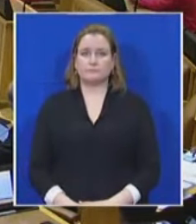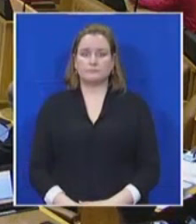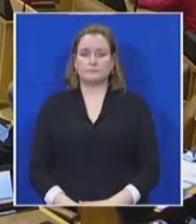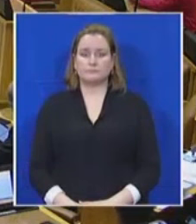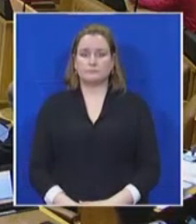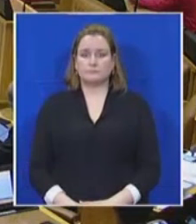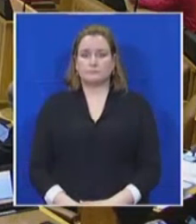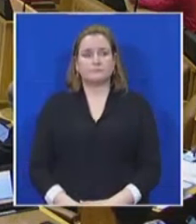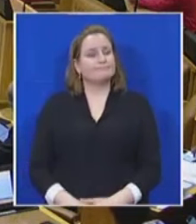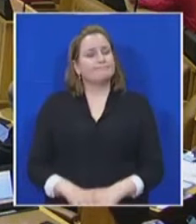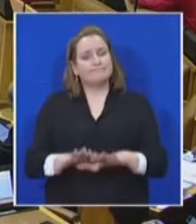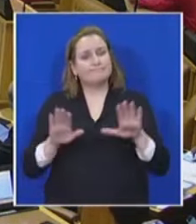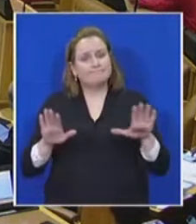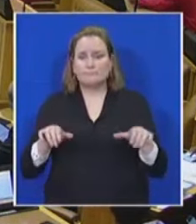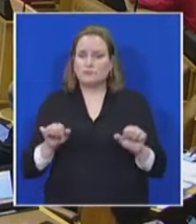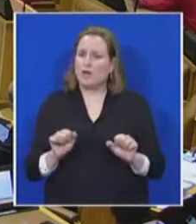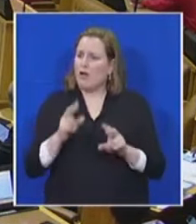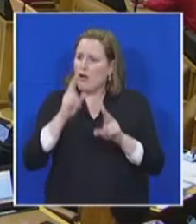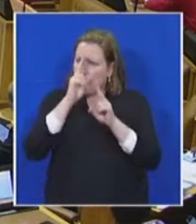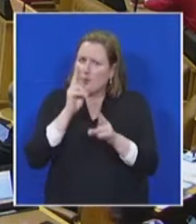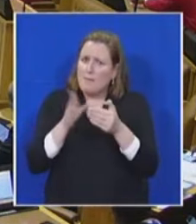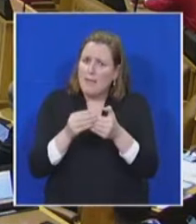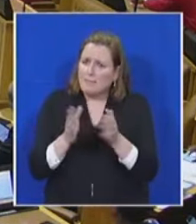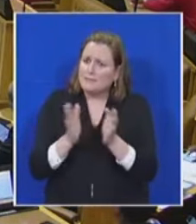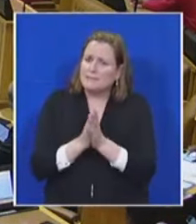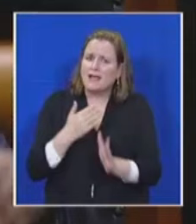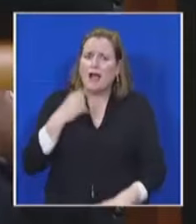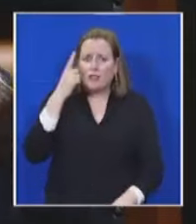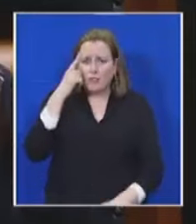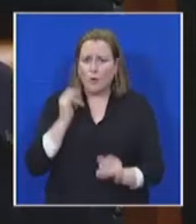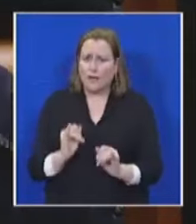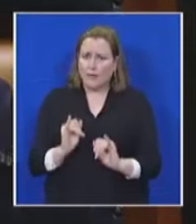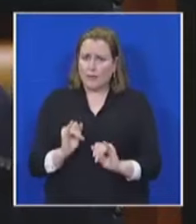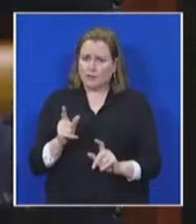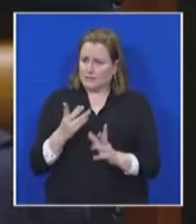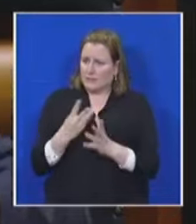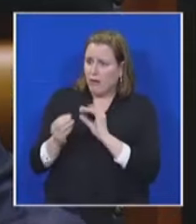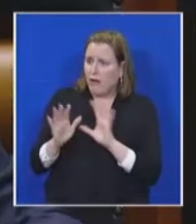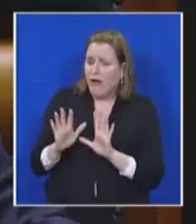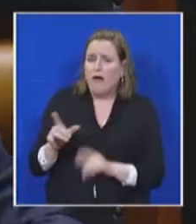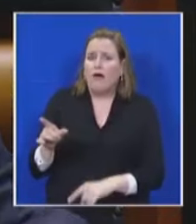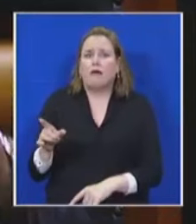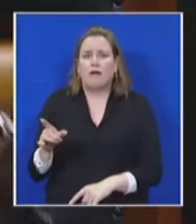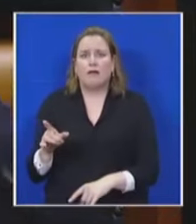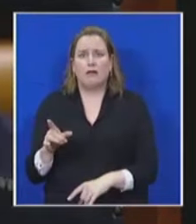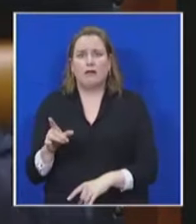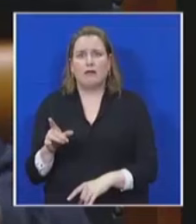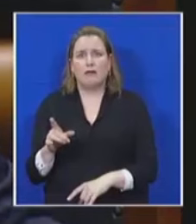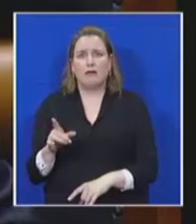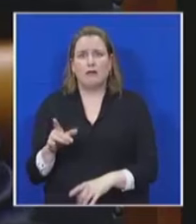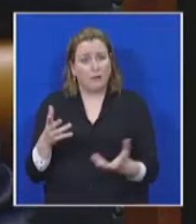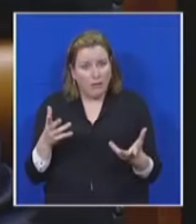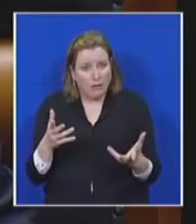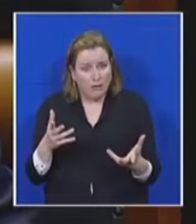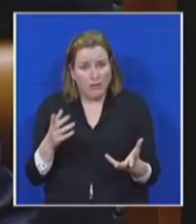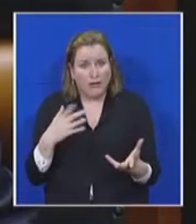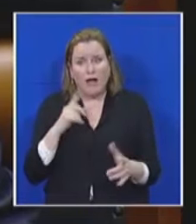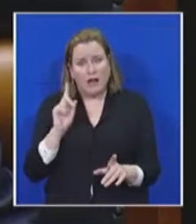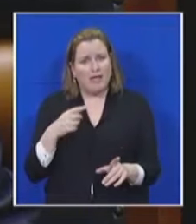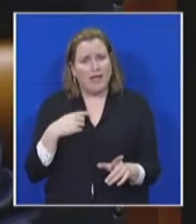Honorable members, I thought because it was an emergency we should do that. Let them be called in. Let them be called in, honorable